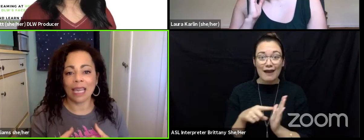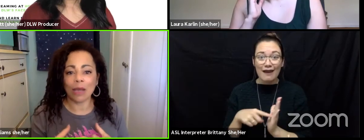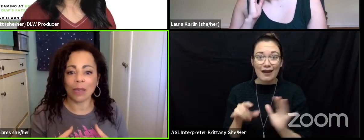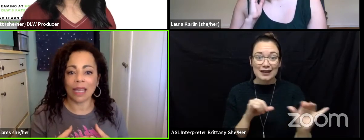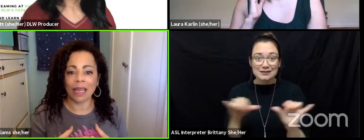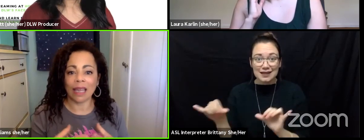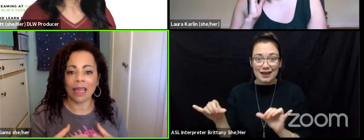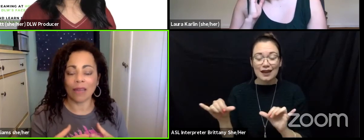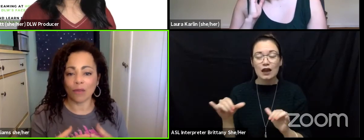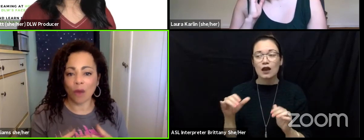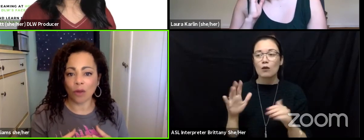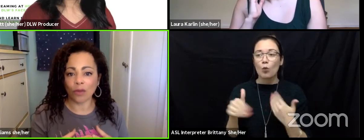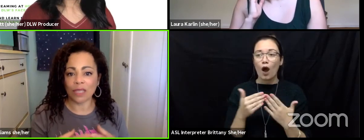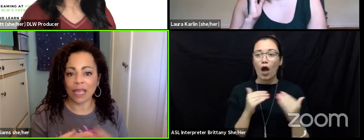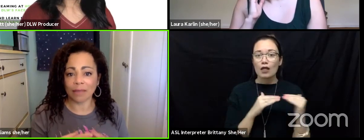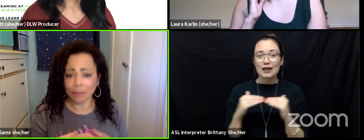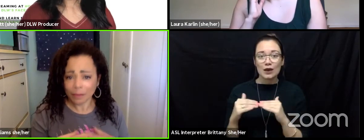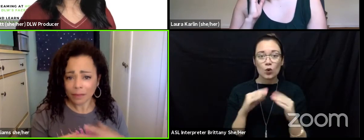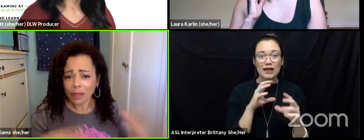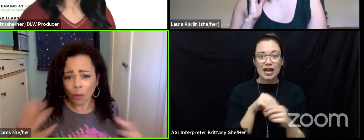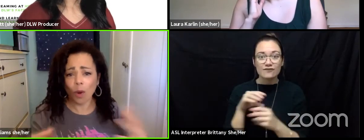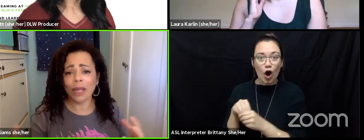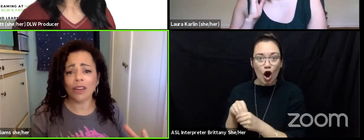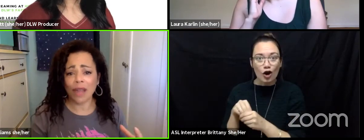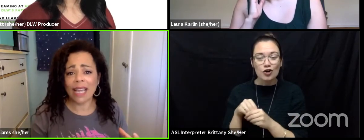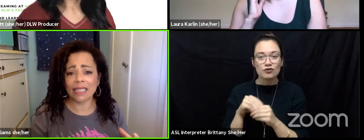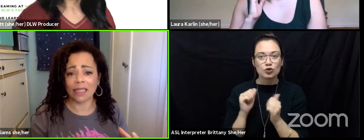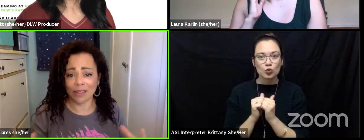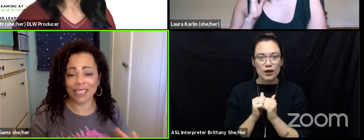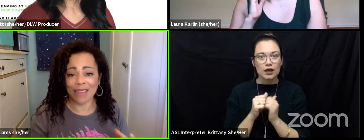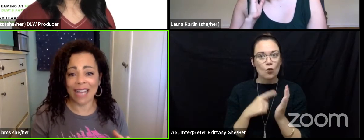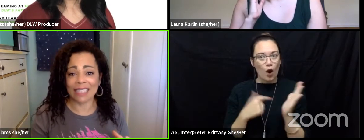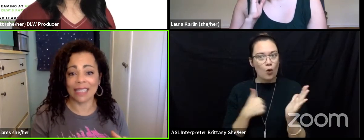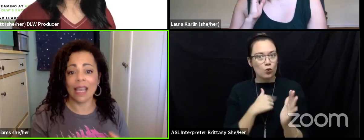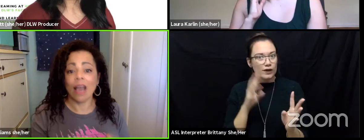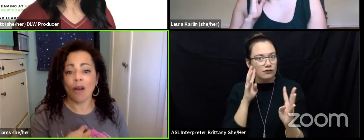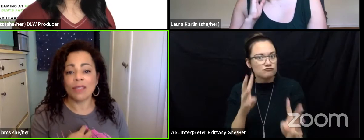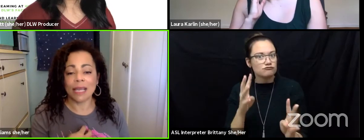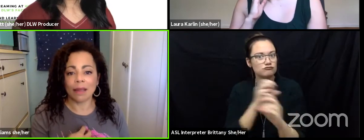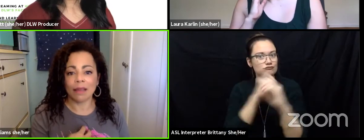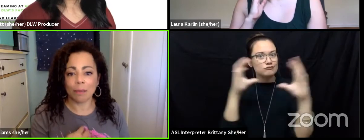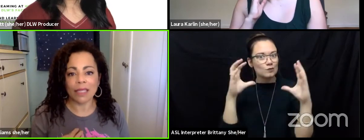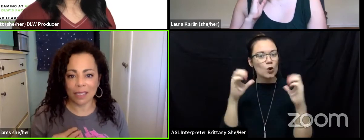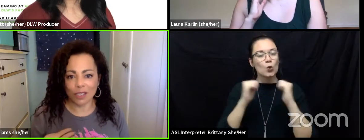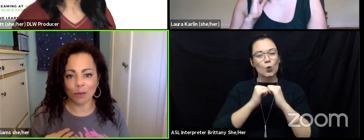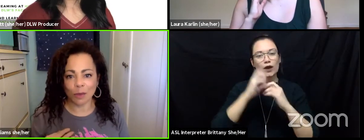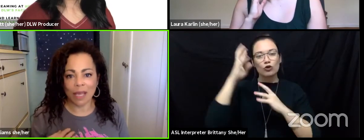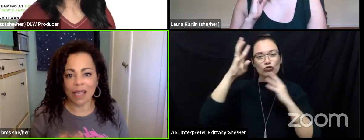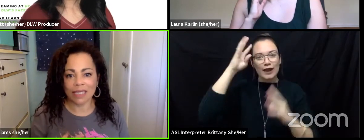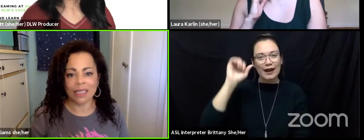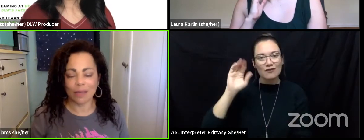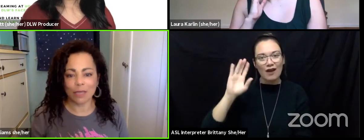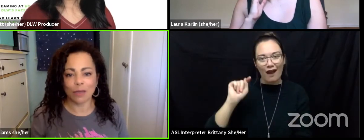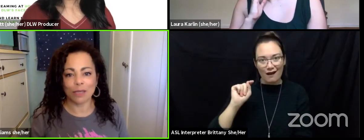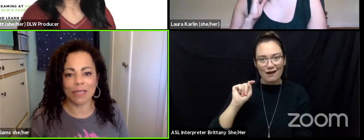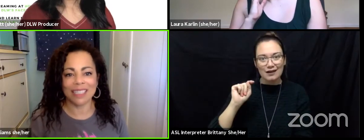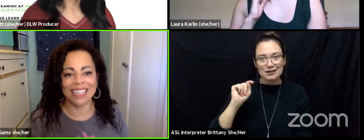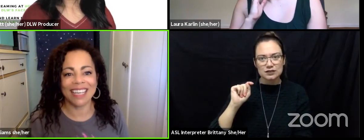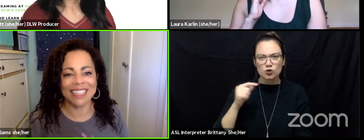like equally involved in what we create at Creative Acts. And obviously the buck still stops with me. I still